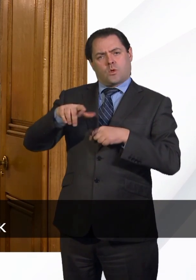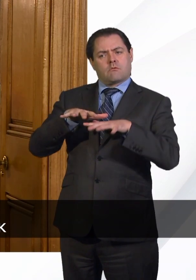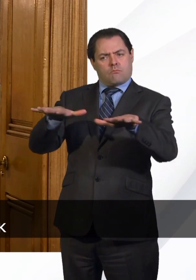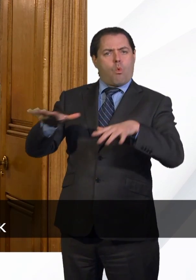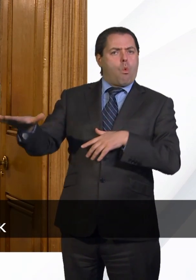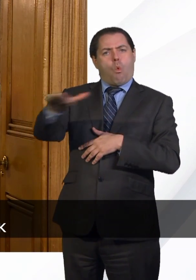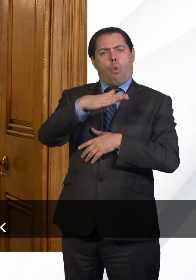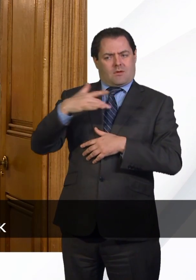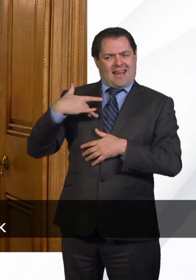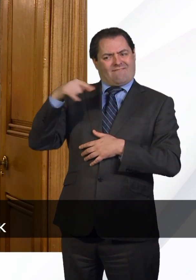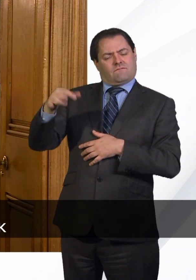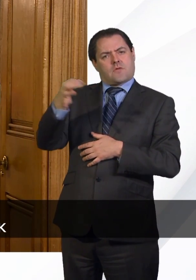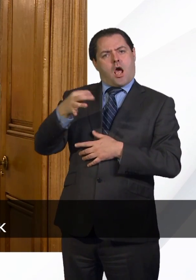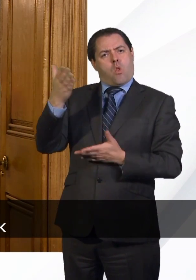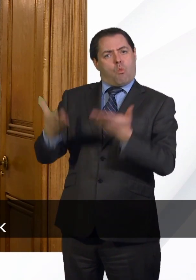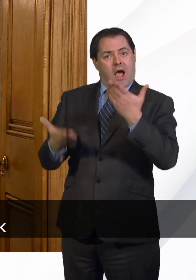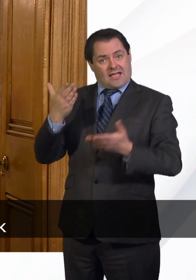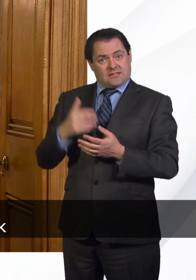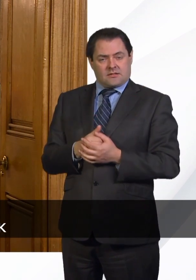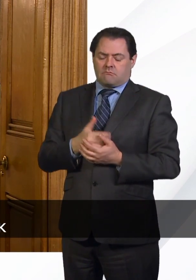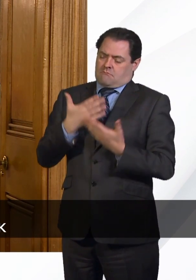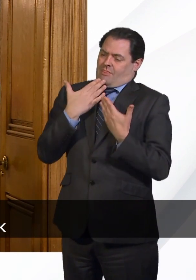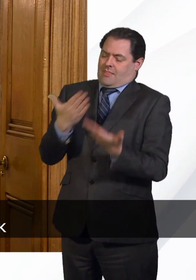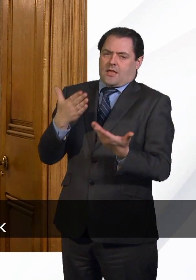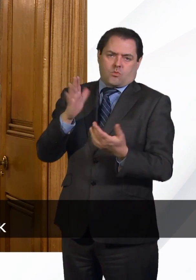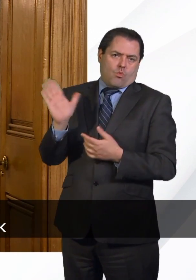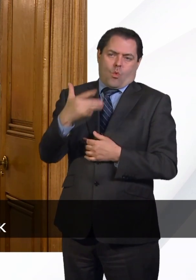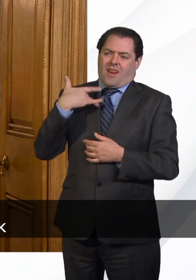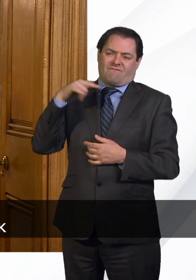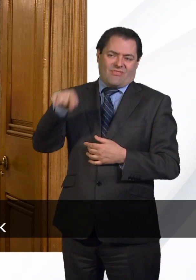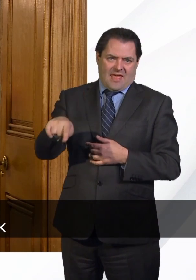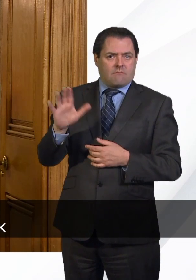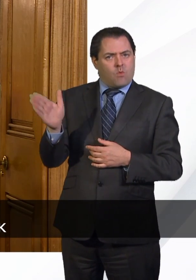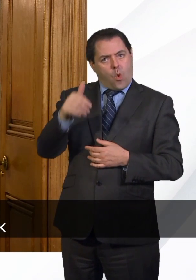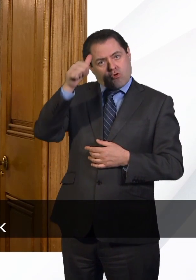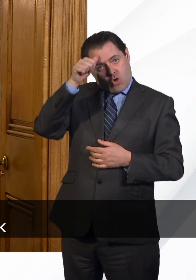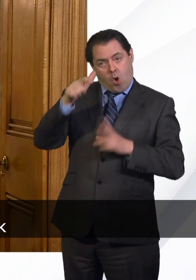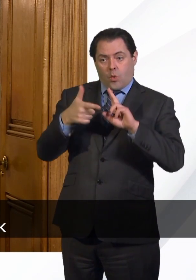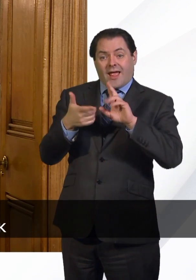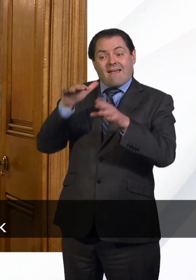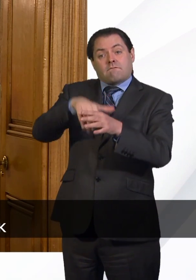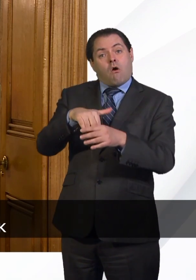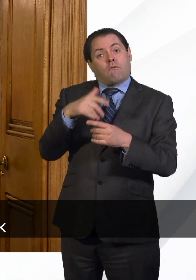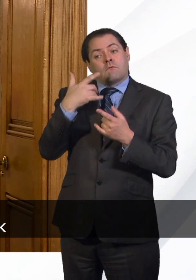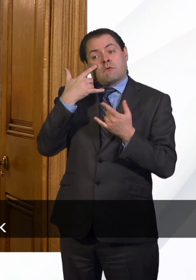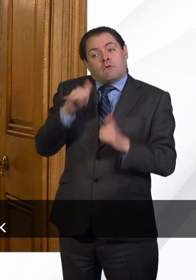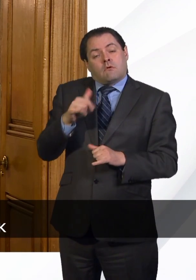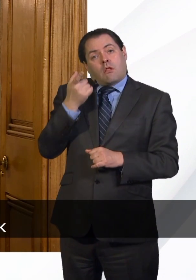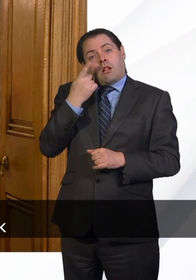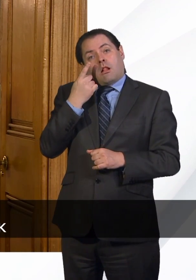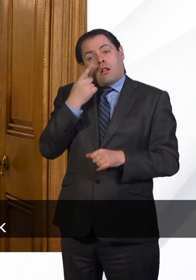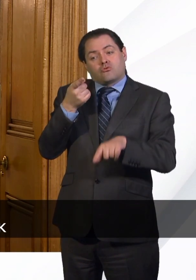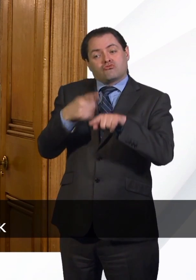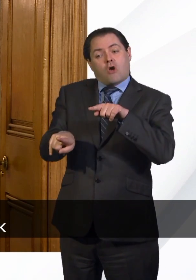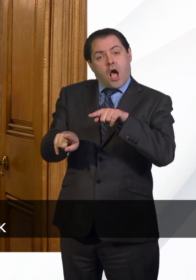huge enthusiasm shown by islanders who know that by participating in this pilot,